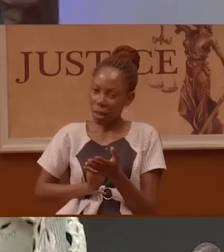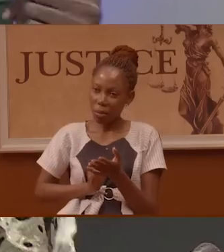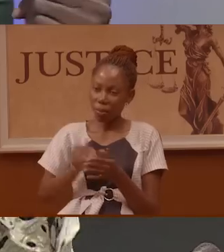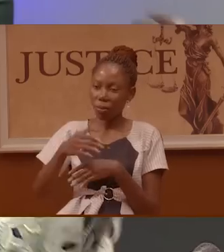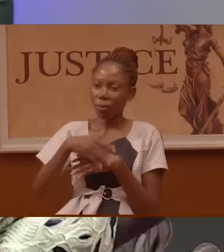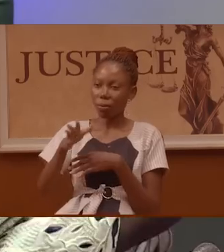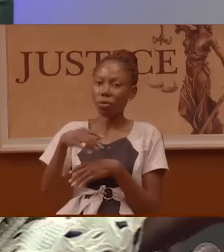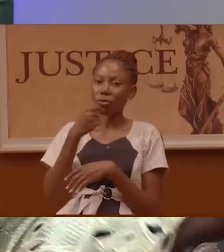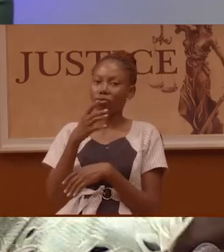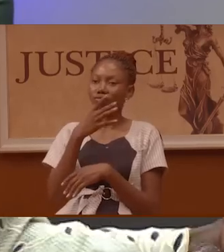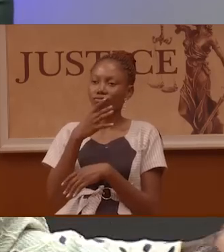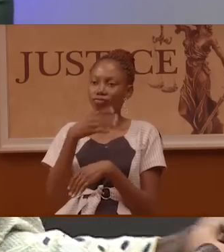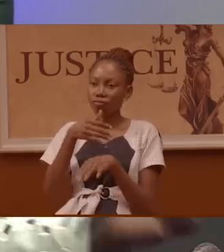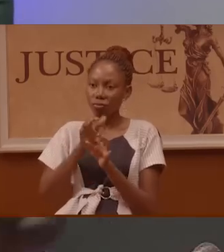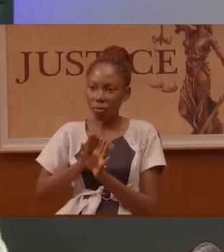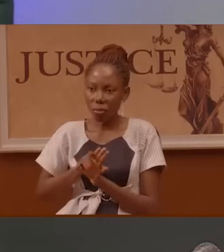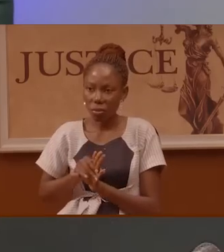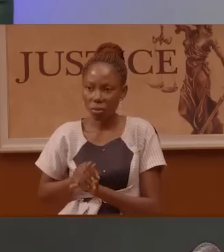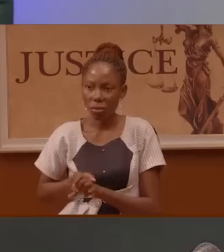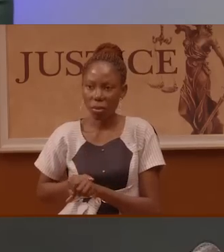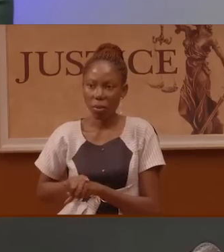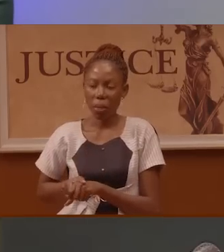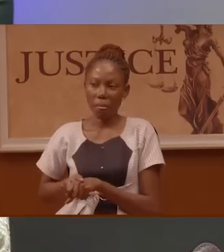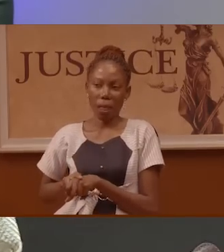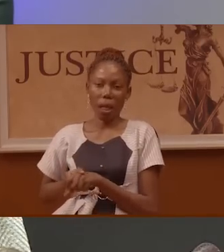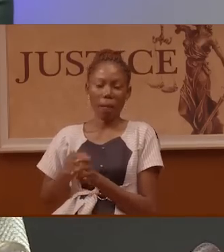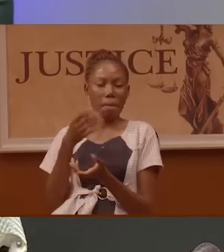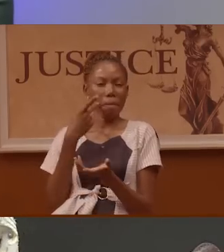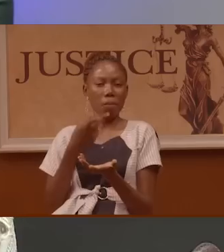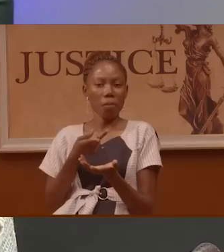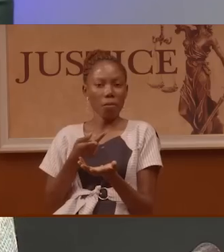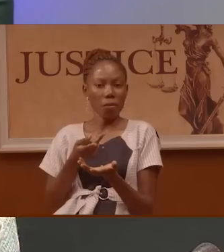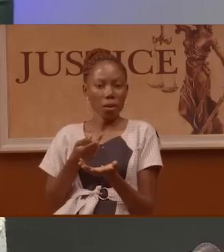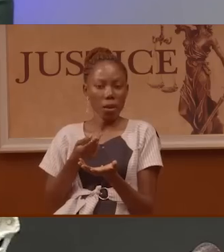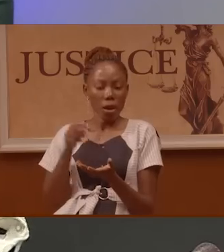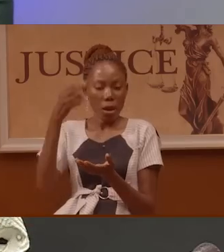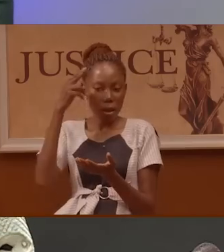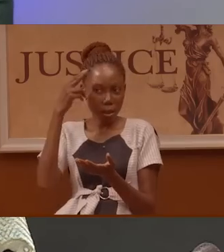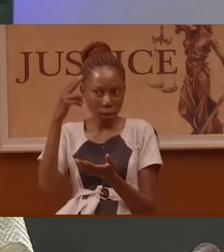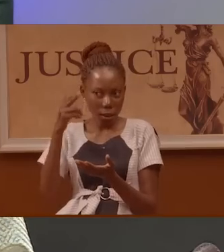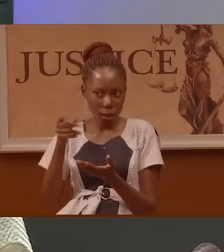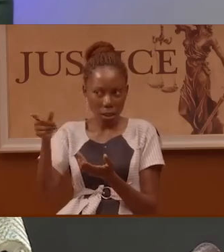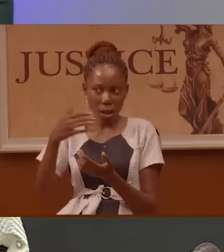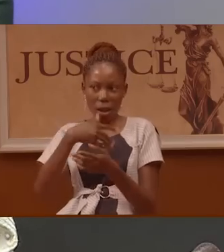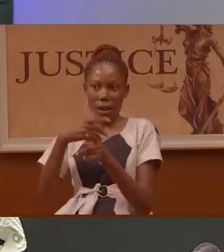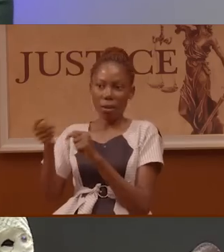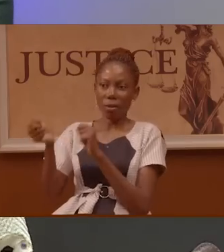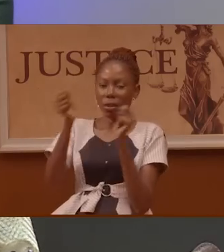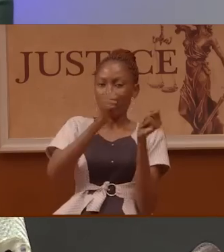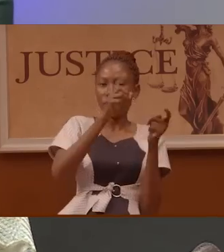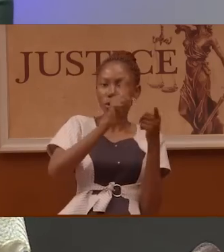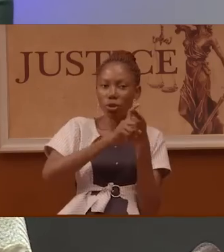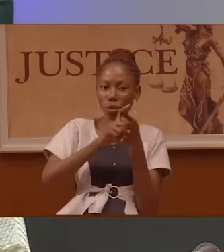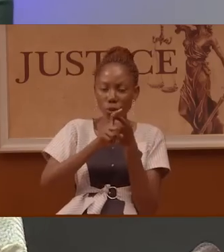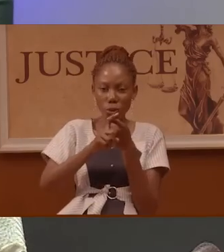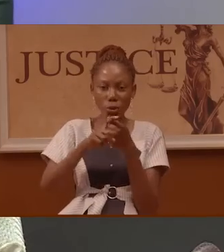from Pastor Adebite. Say that auntie, he has transferred the case to Lagos State Minister